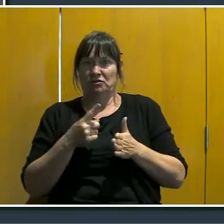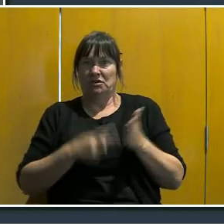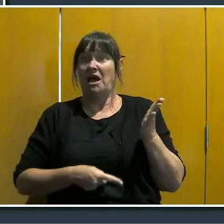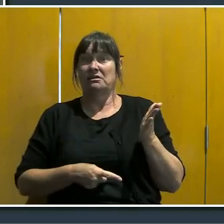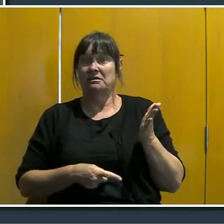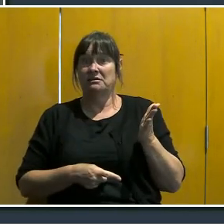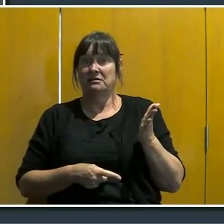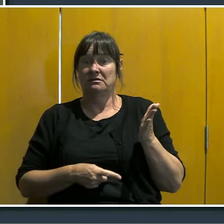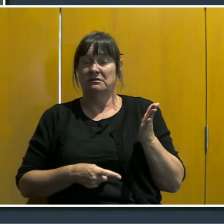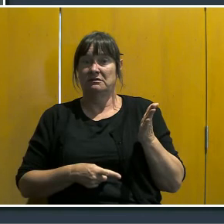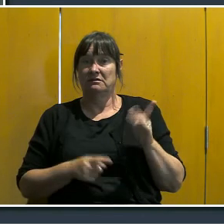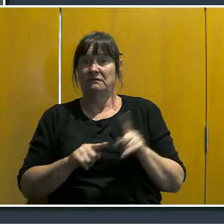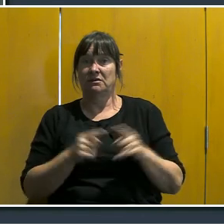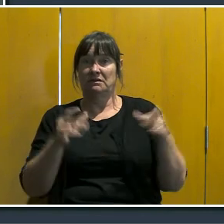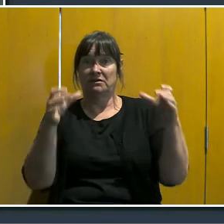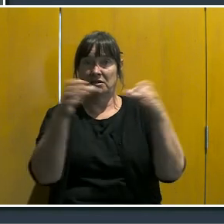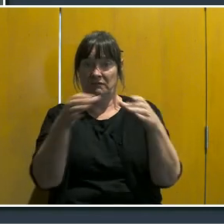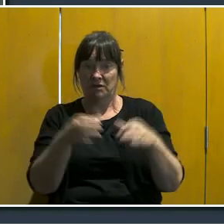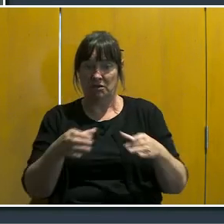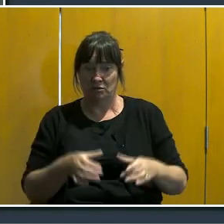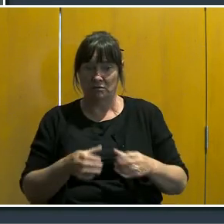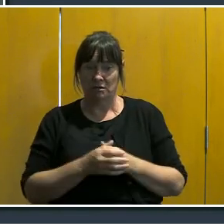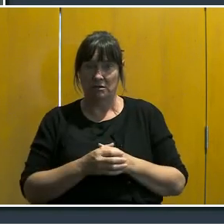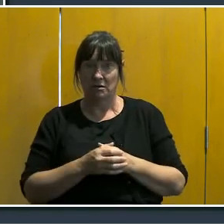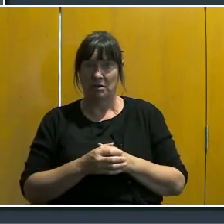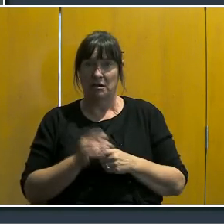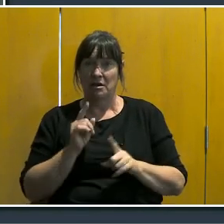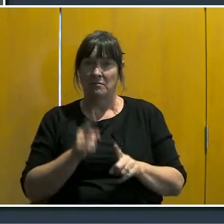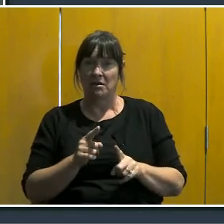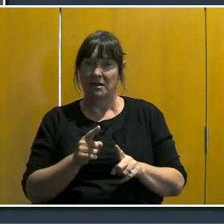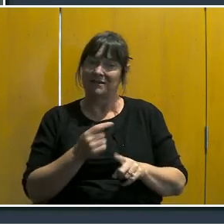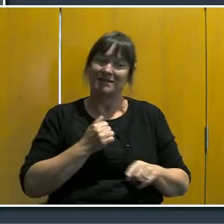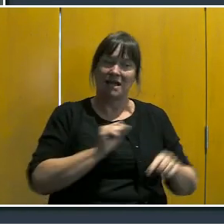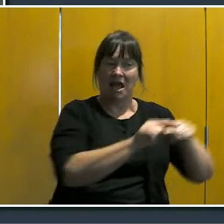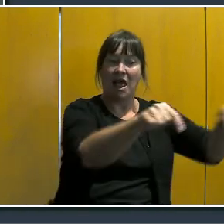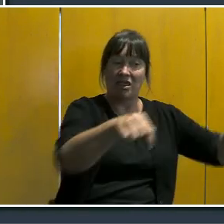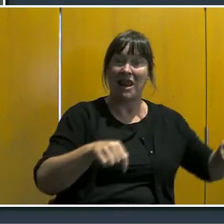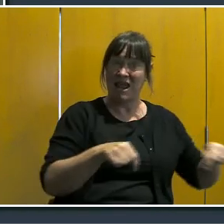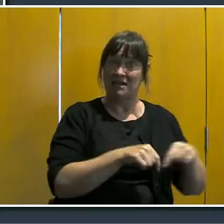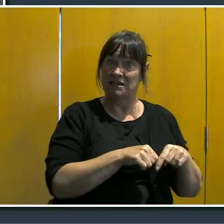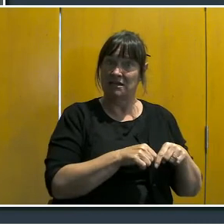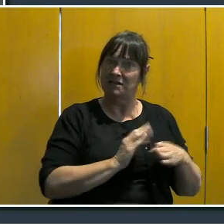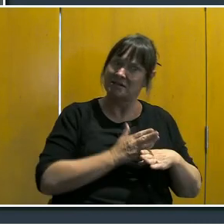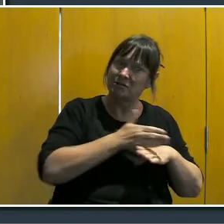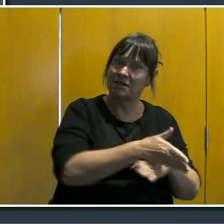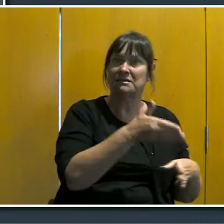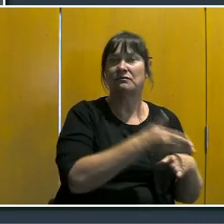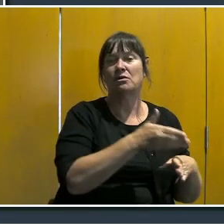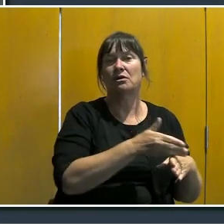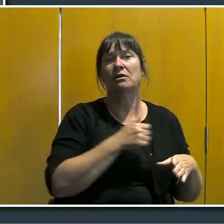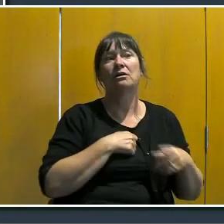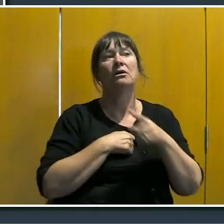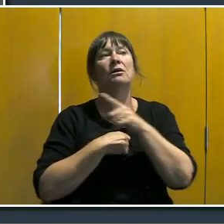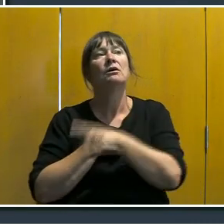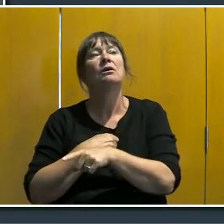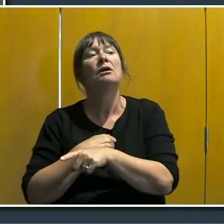that differential. But at the end of the day, that differential reflects the fact that our land is a lot more intensive. If I look at England as a good example, perhaps to answer